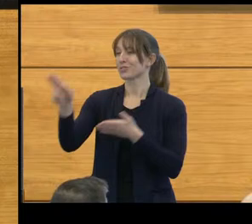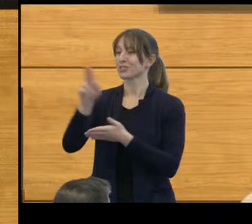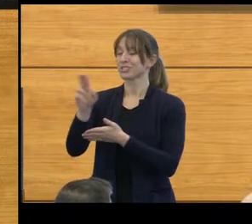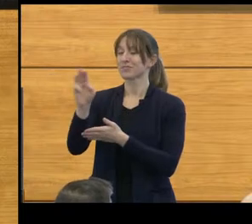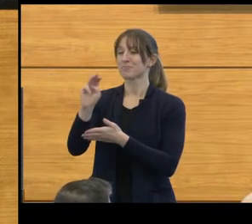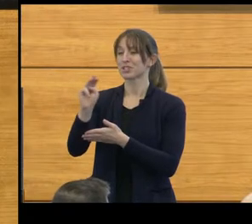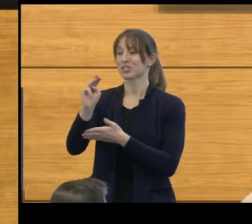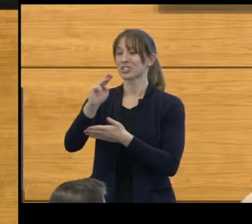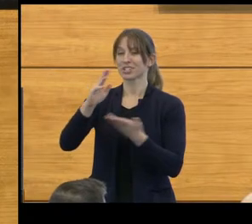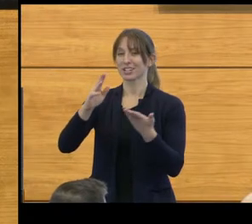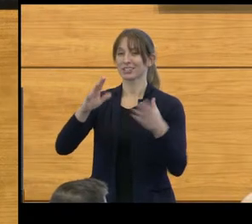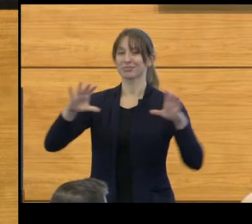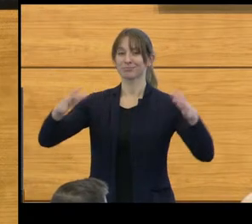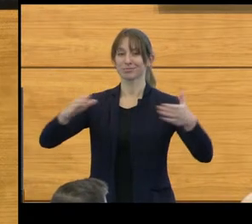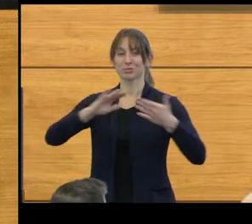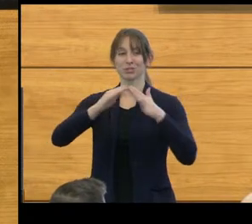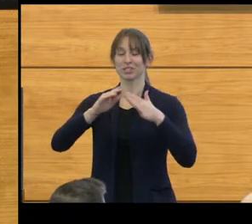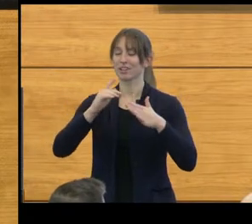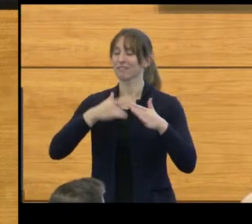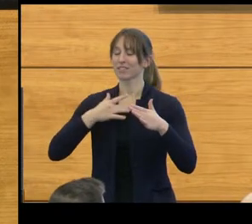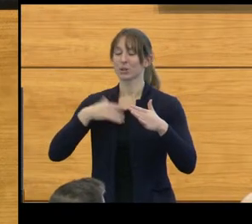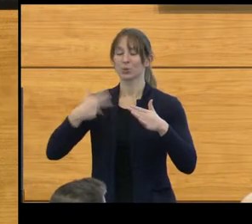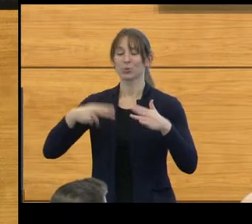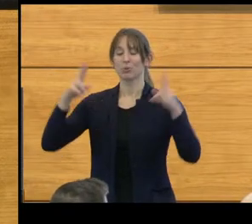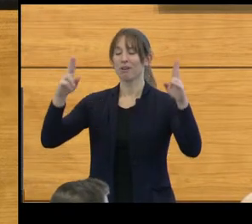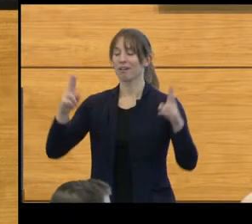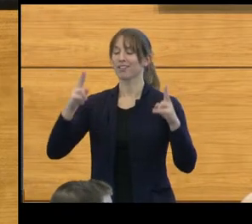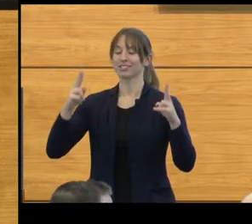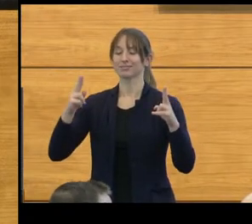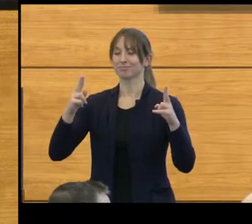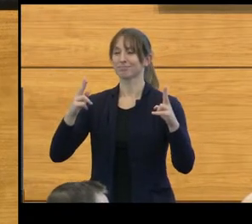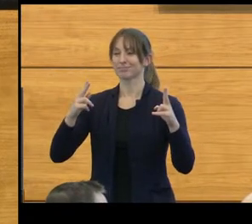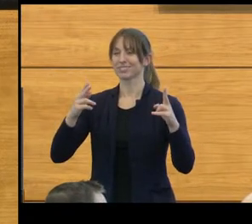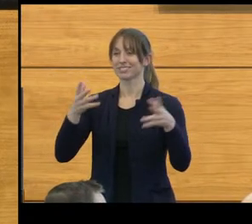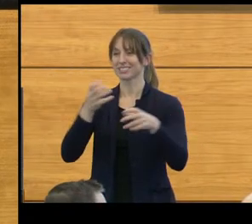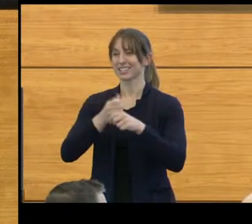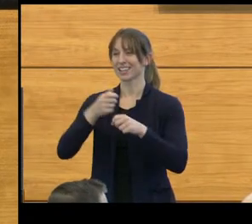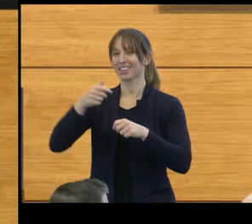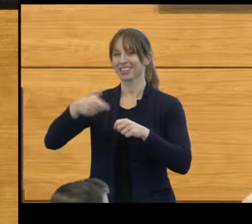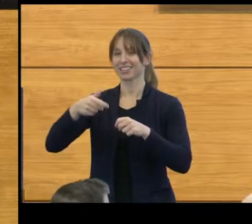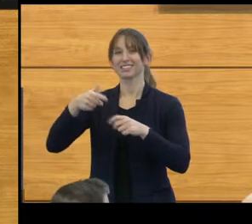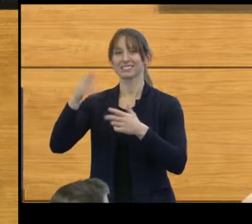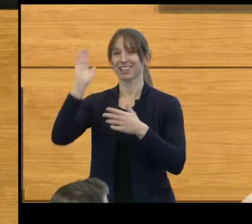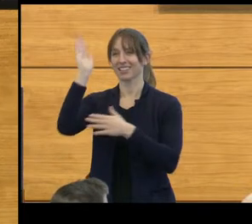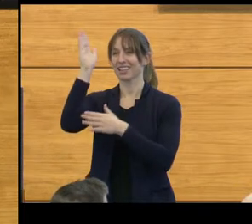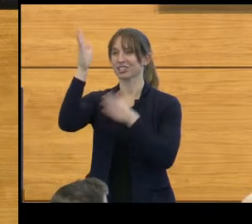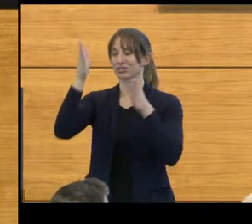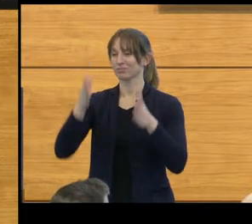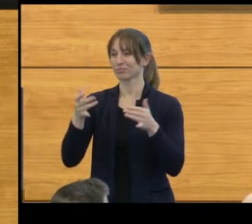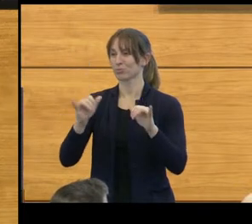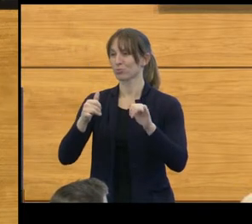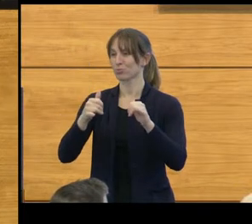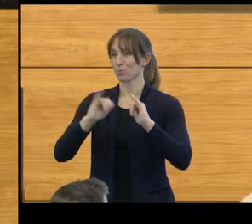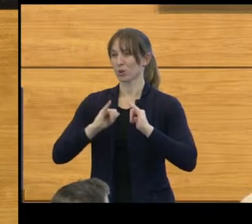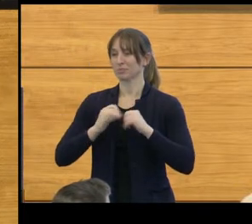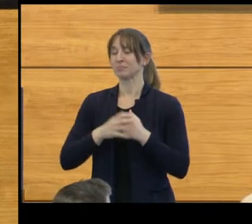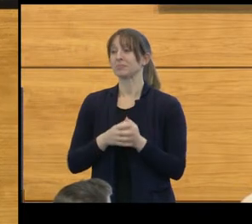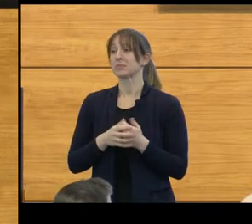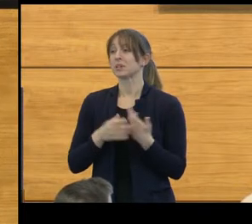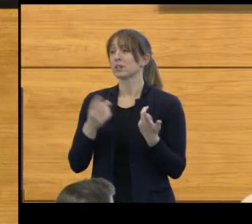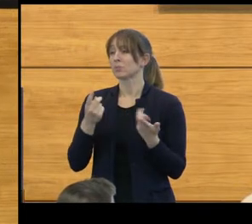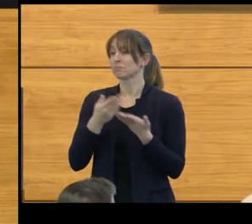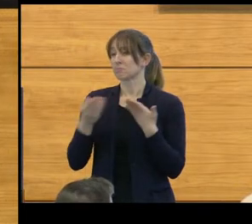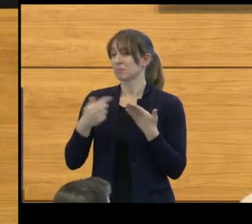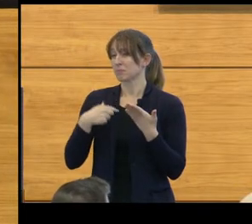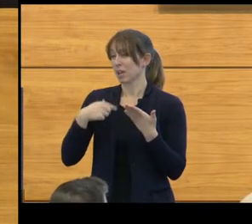community. I'm very honored to receive this lecture. And I guess one of the things I realize is that as a